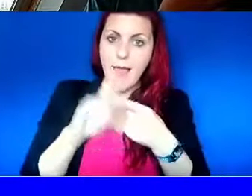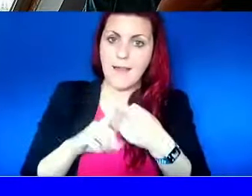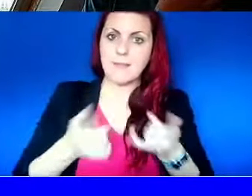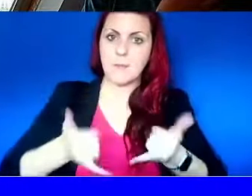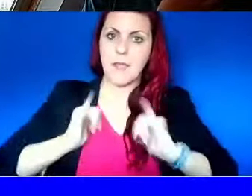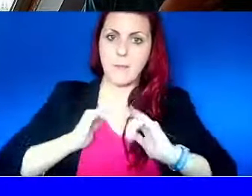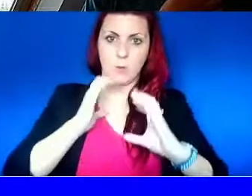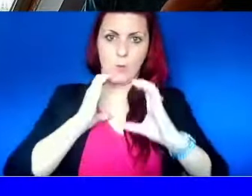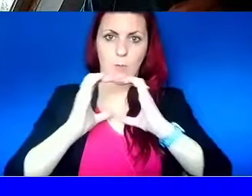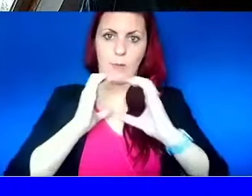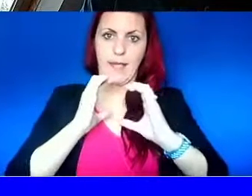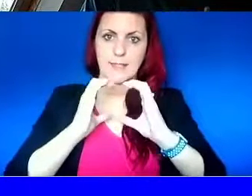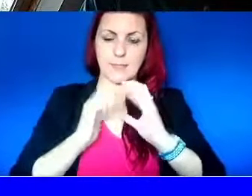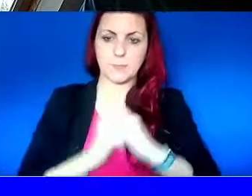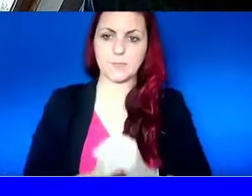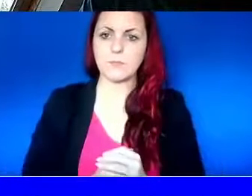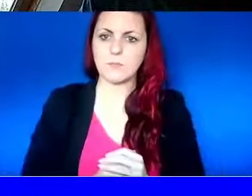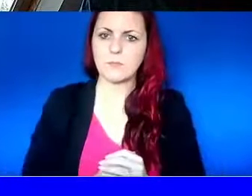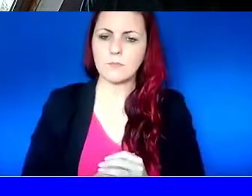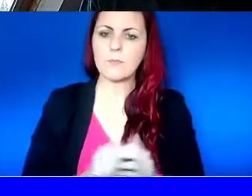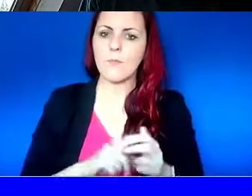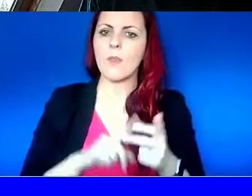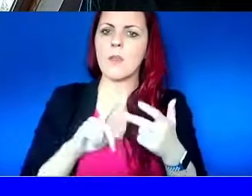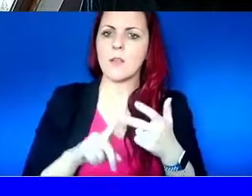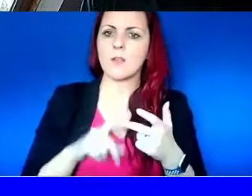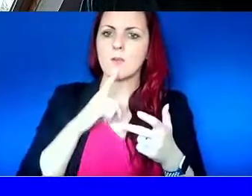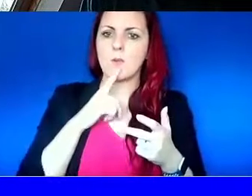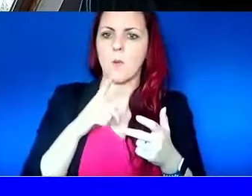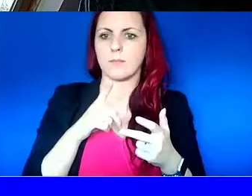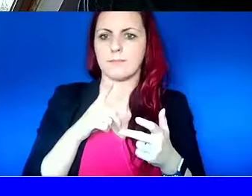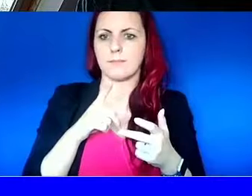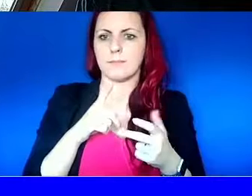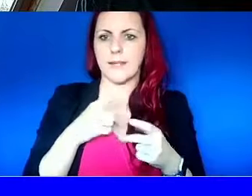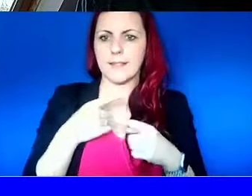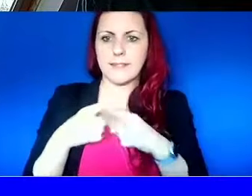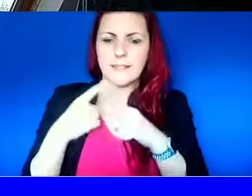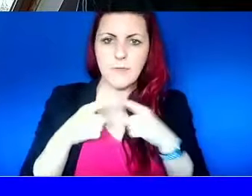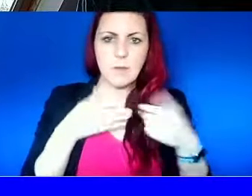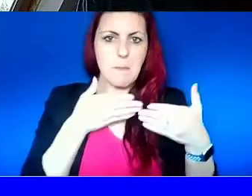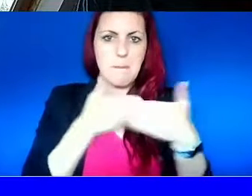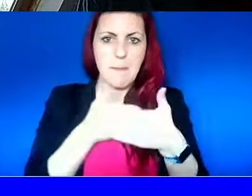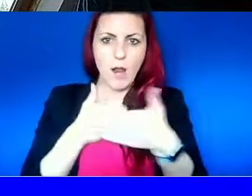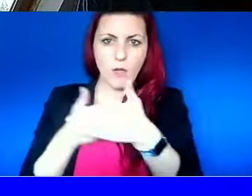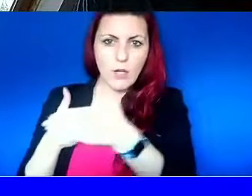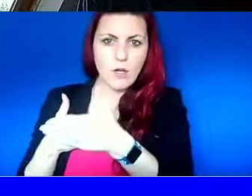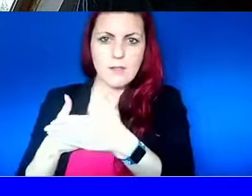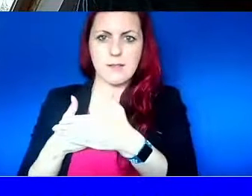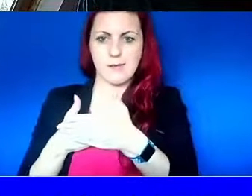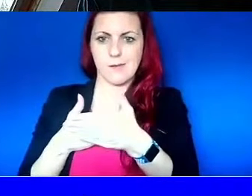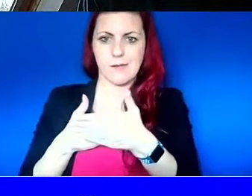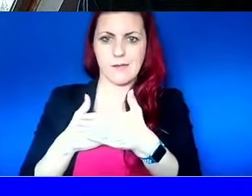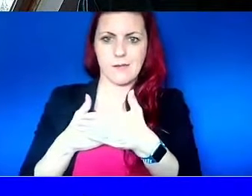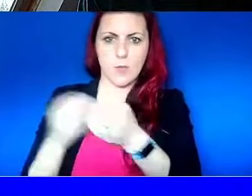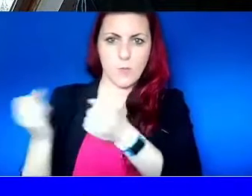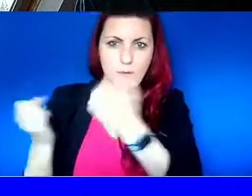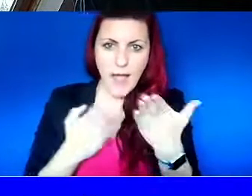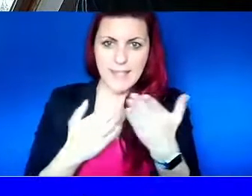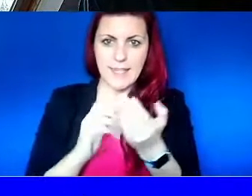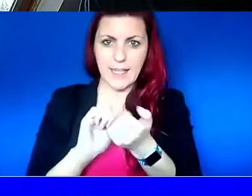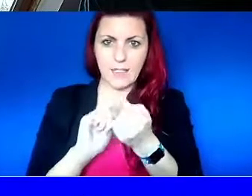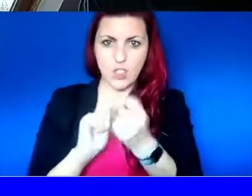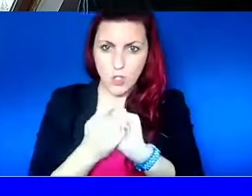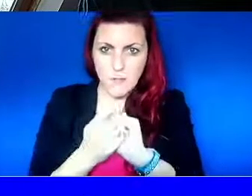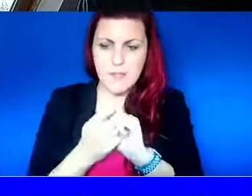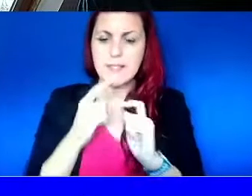to communicate. So we also looked at the barriers to providing these adjustments and what can be done to make improvements, and the